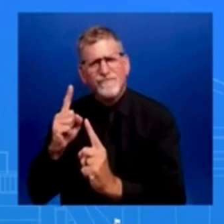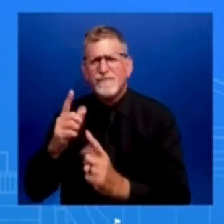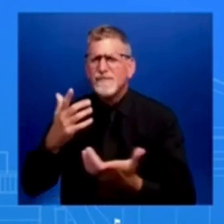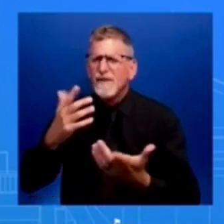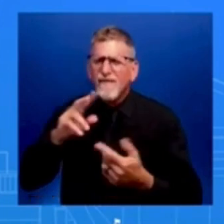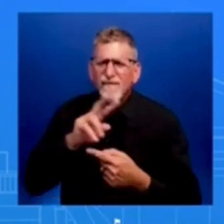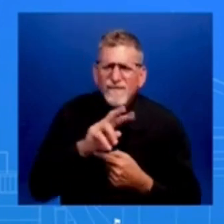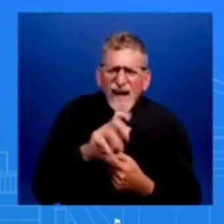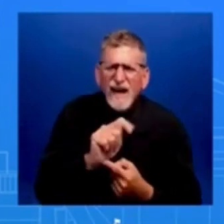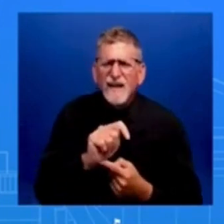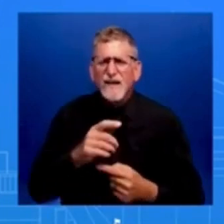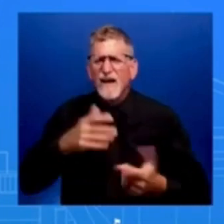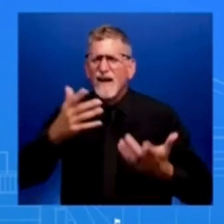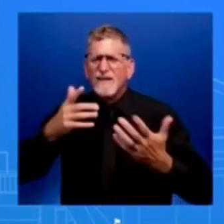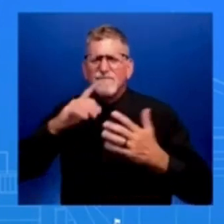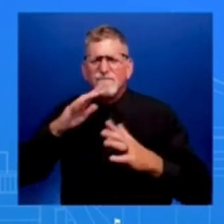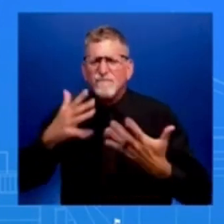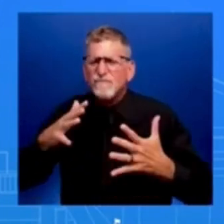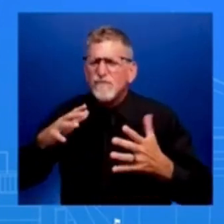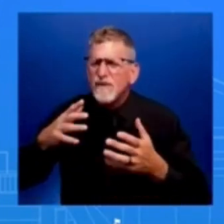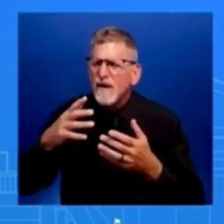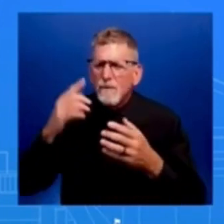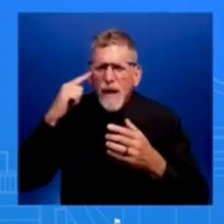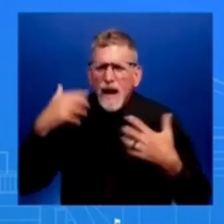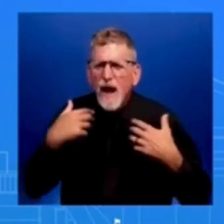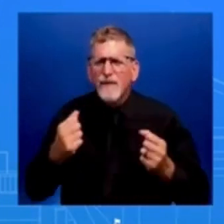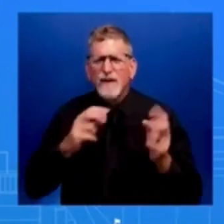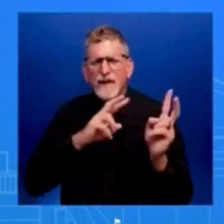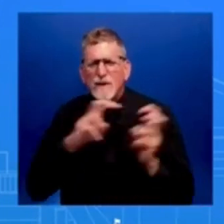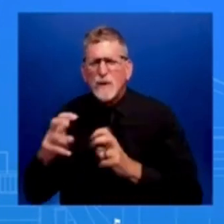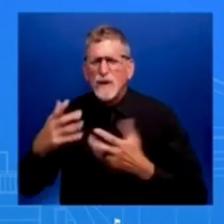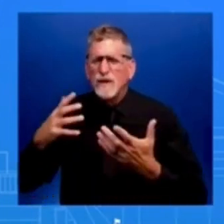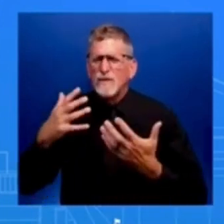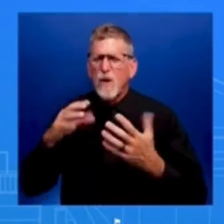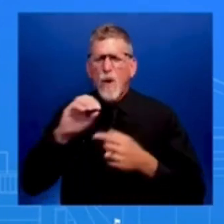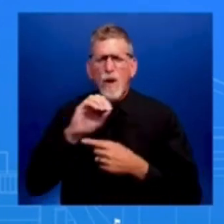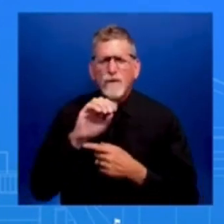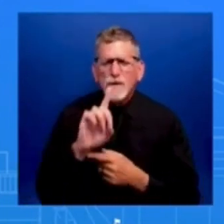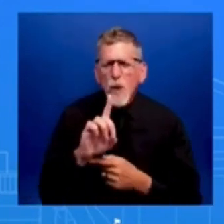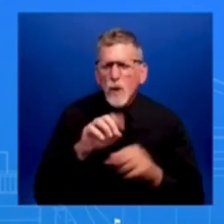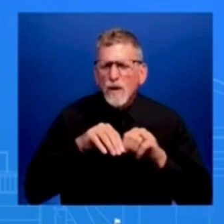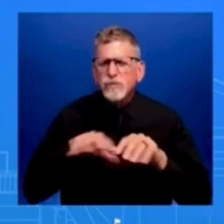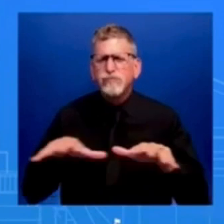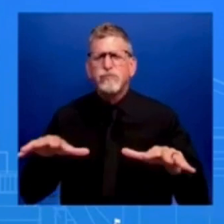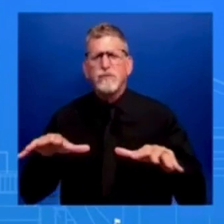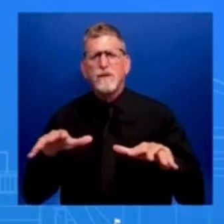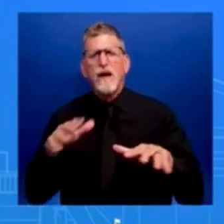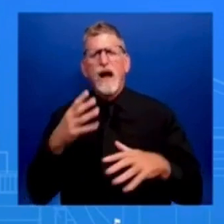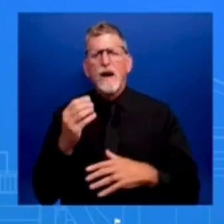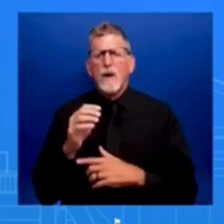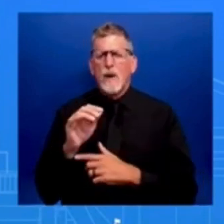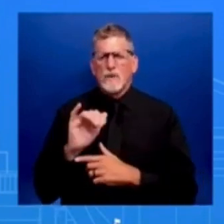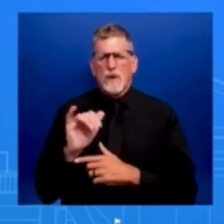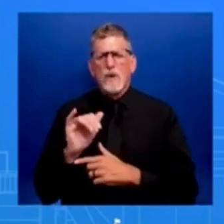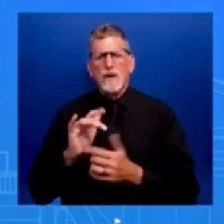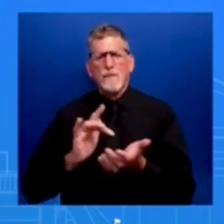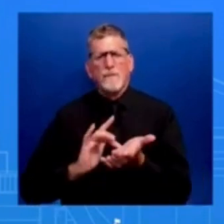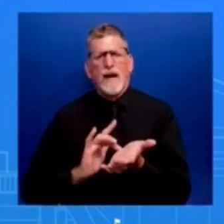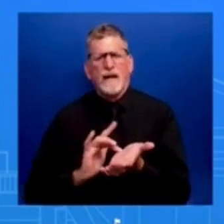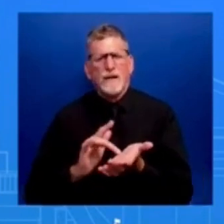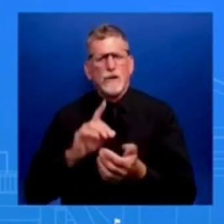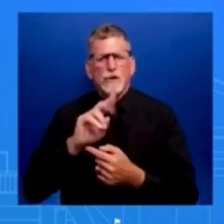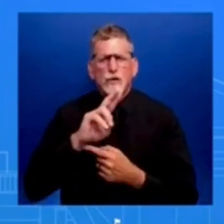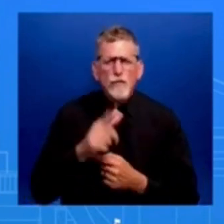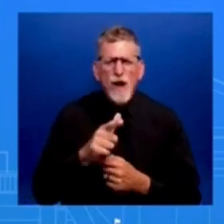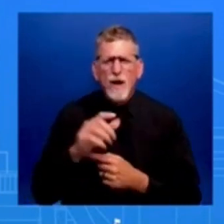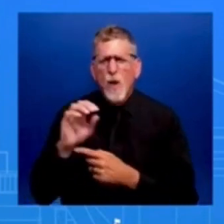the overdose epidemic. Today, we continue to deliver real progress across all four areas, including significant action over this past